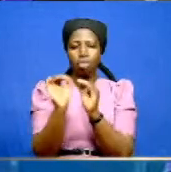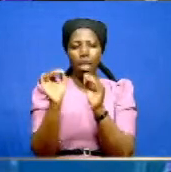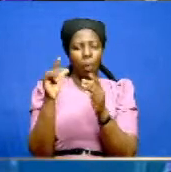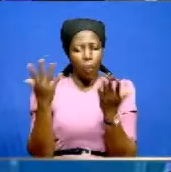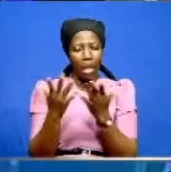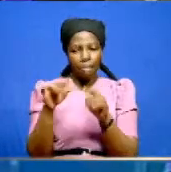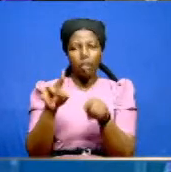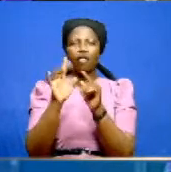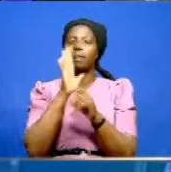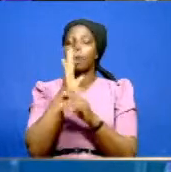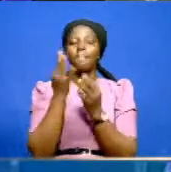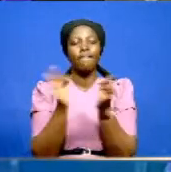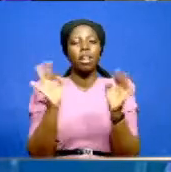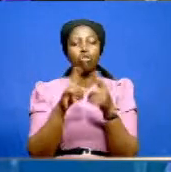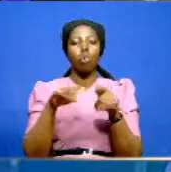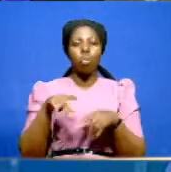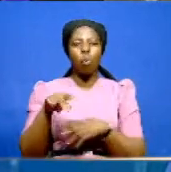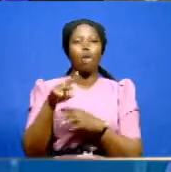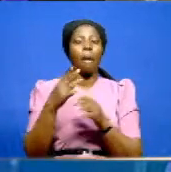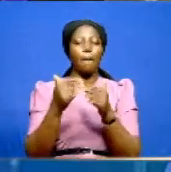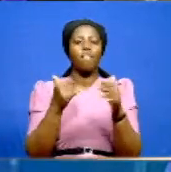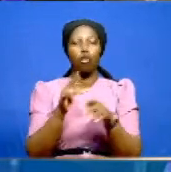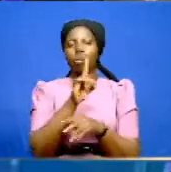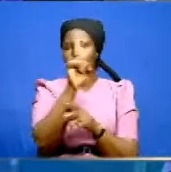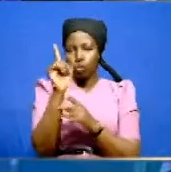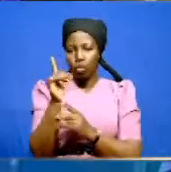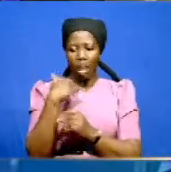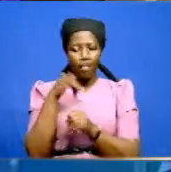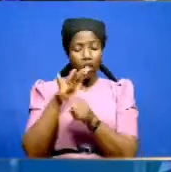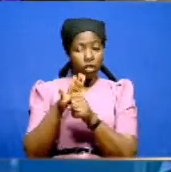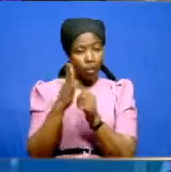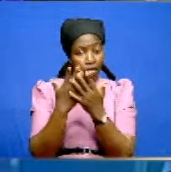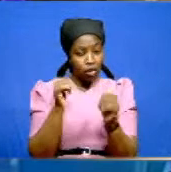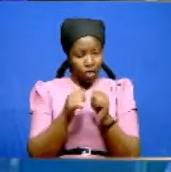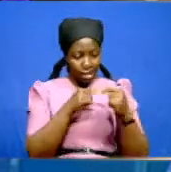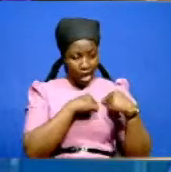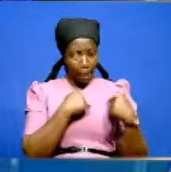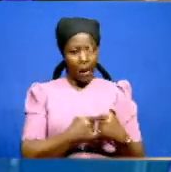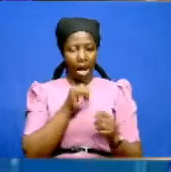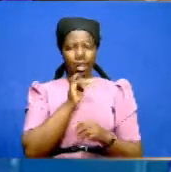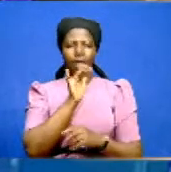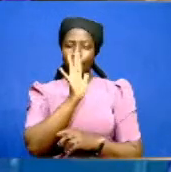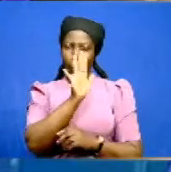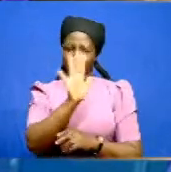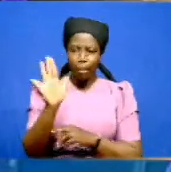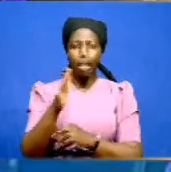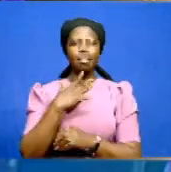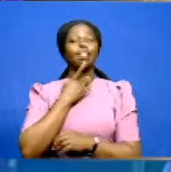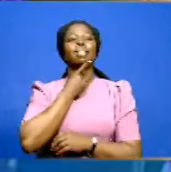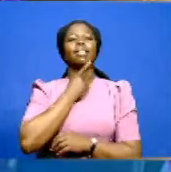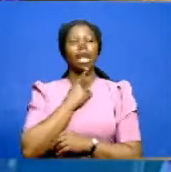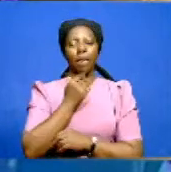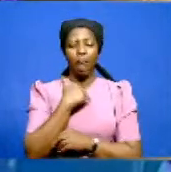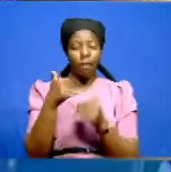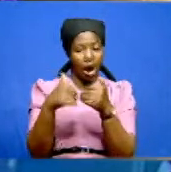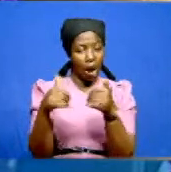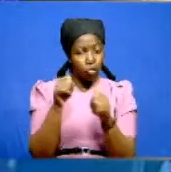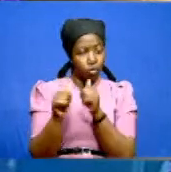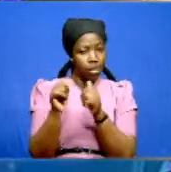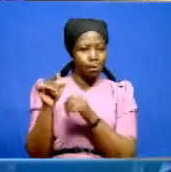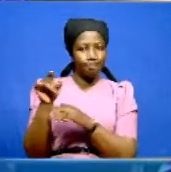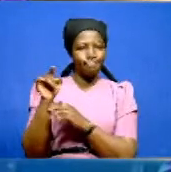you. There are so many things that they need in their hearts. The vacuum that has been left by the late